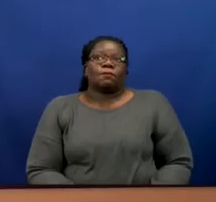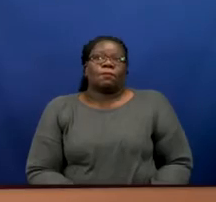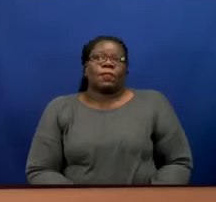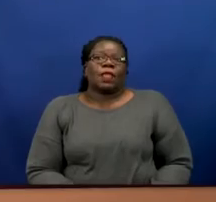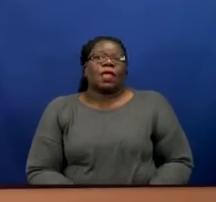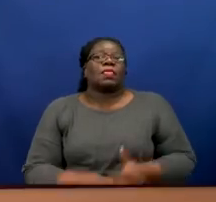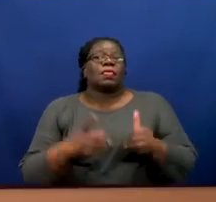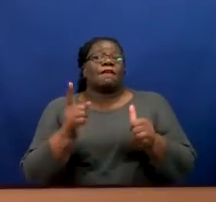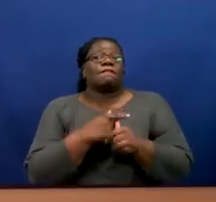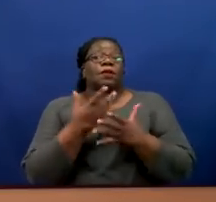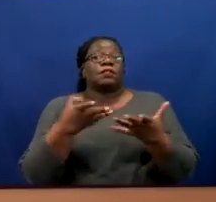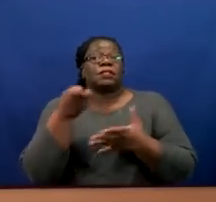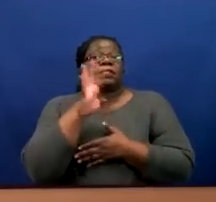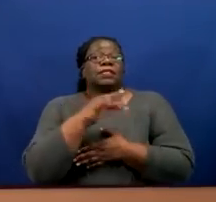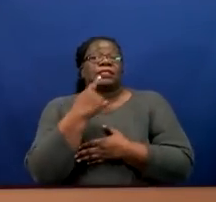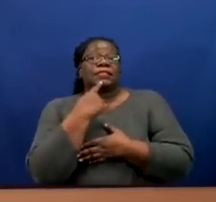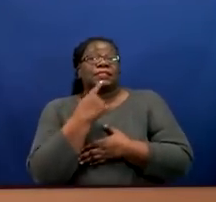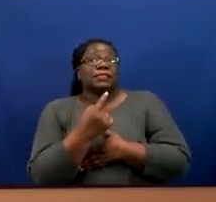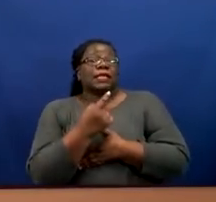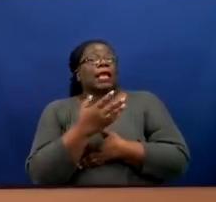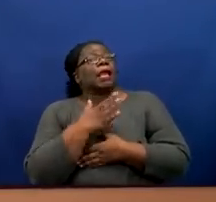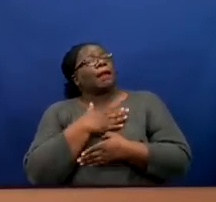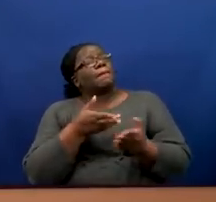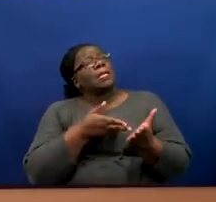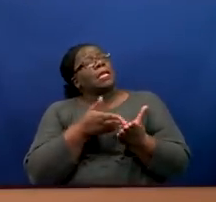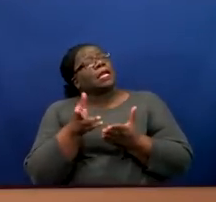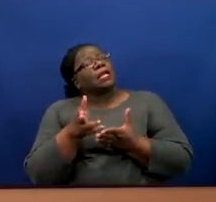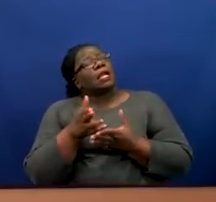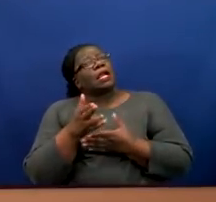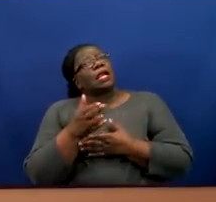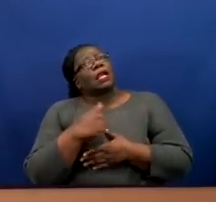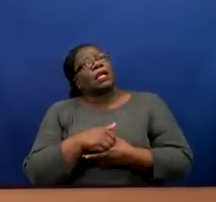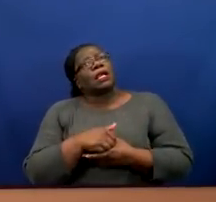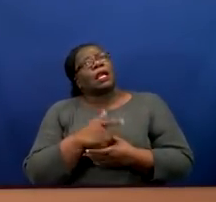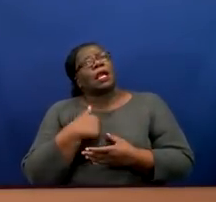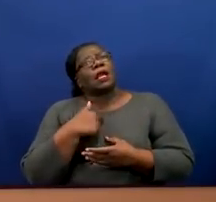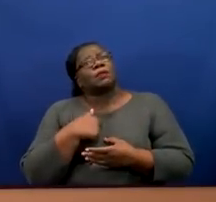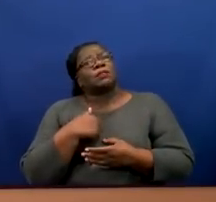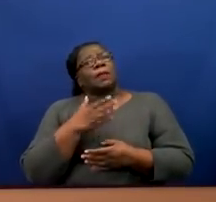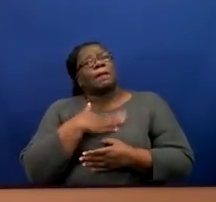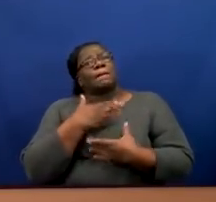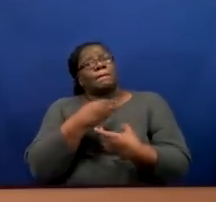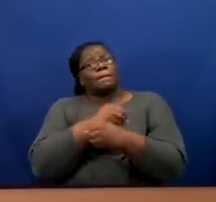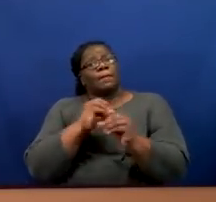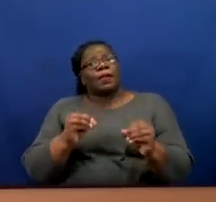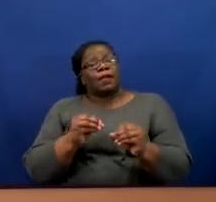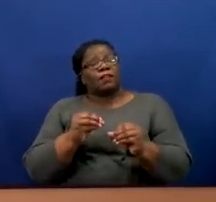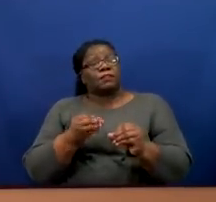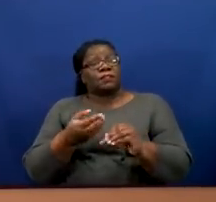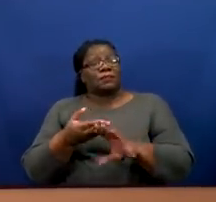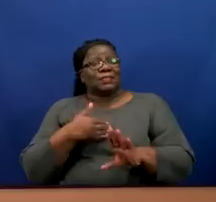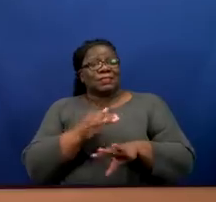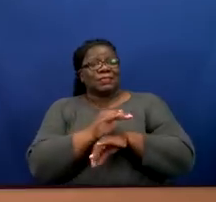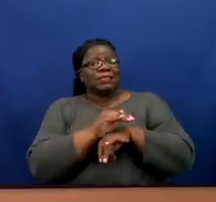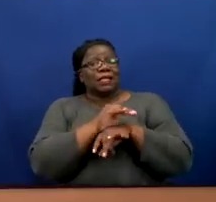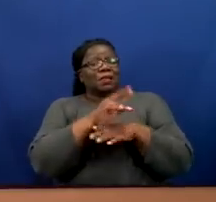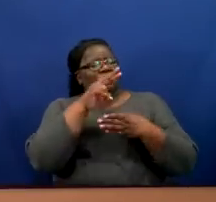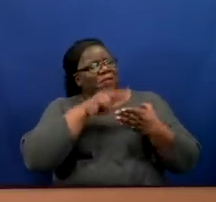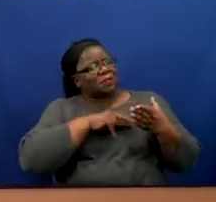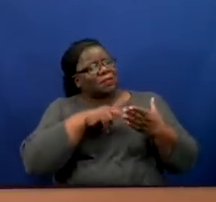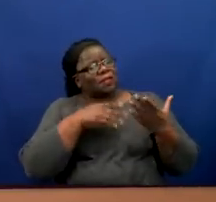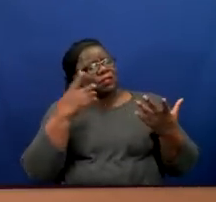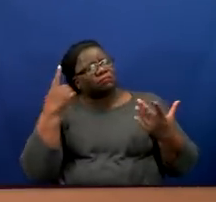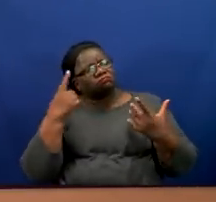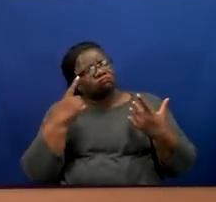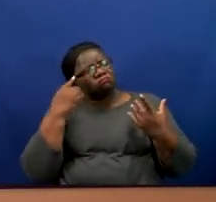God says. And I'll be honest, I was in my study, my office last night, and when I read this